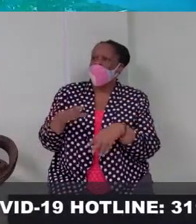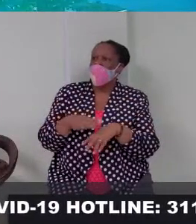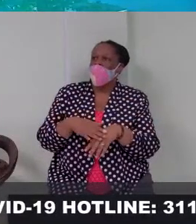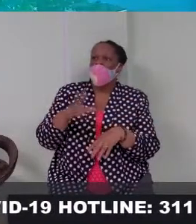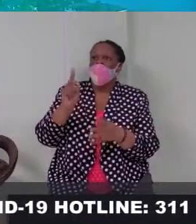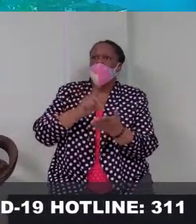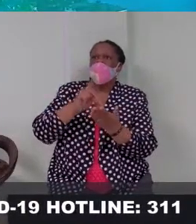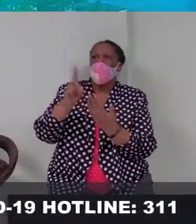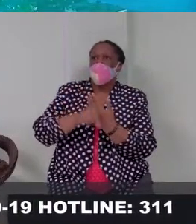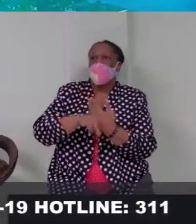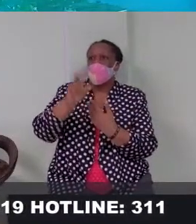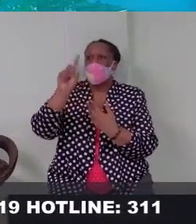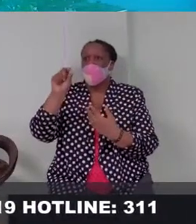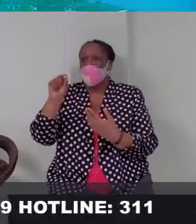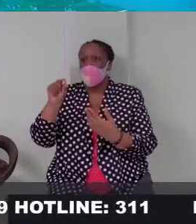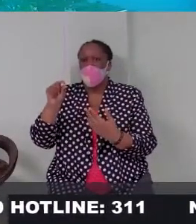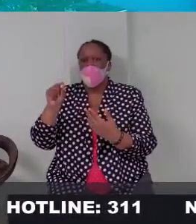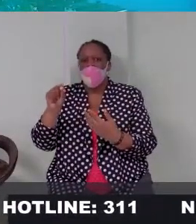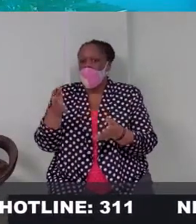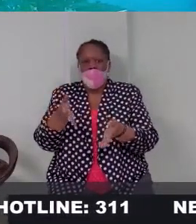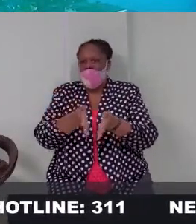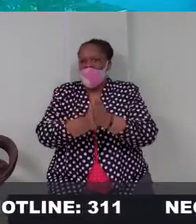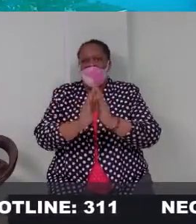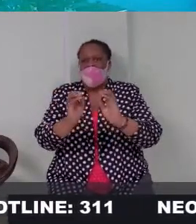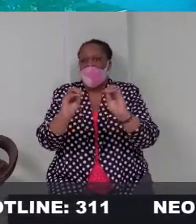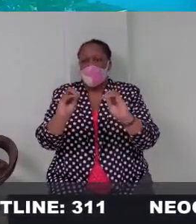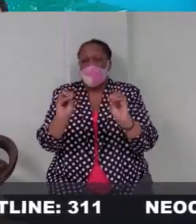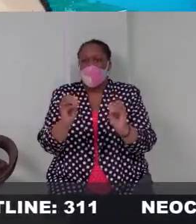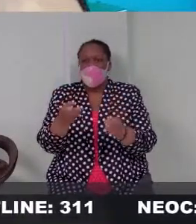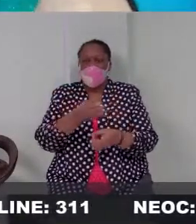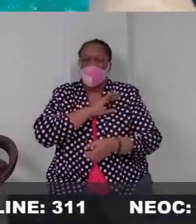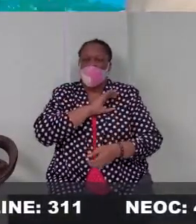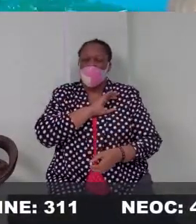Superintendent, to give us his presentation.